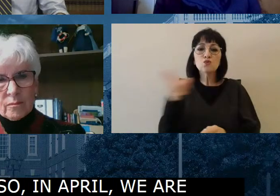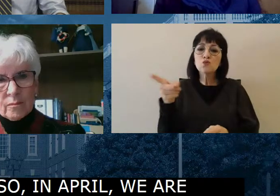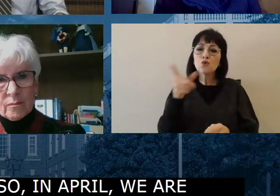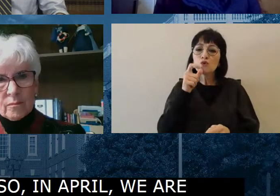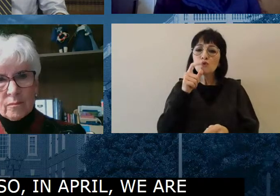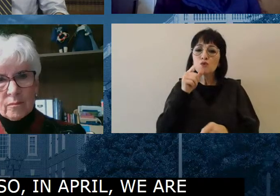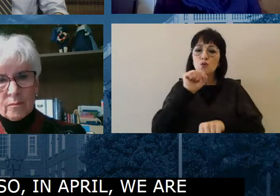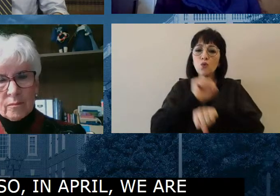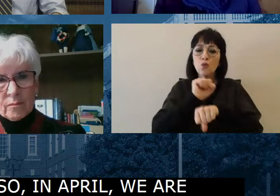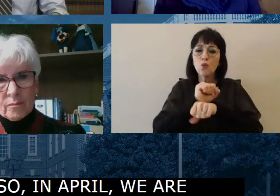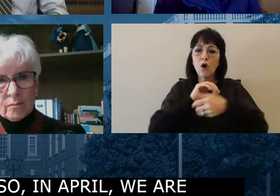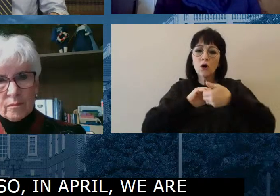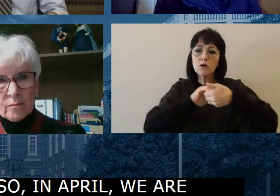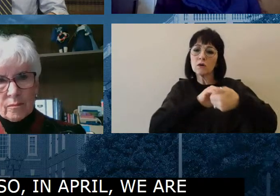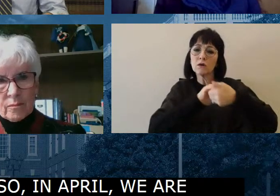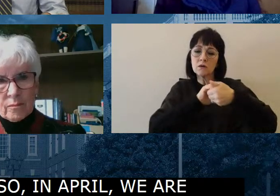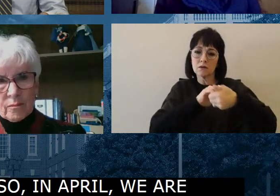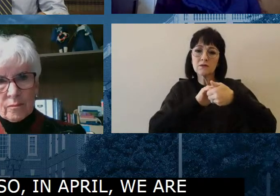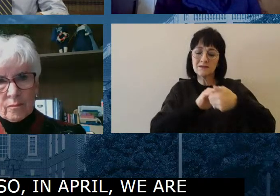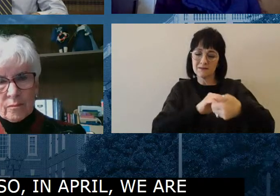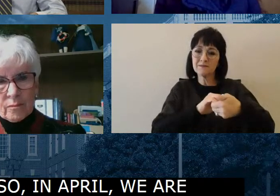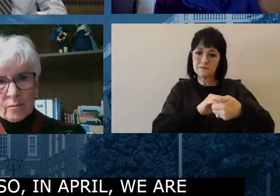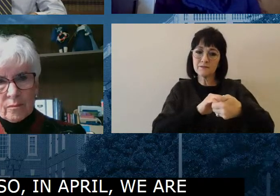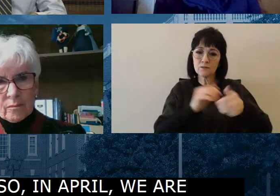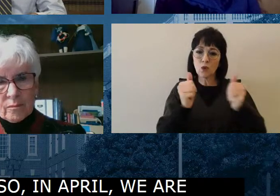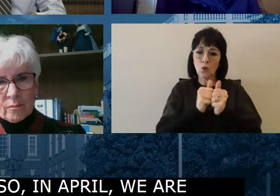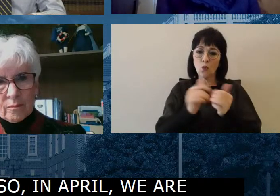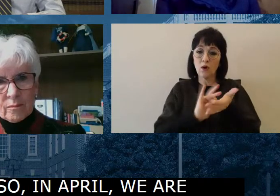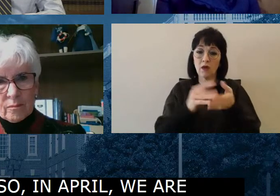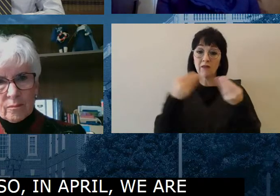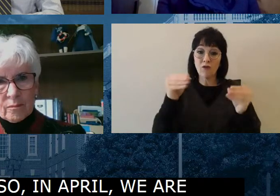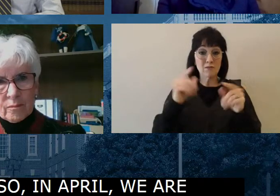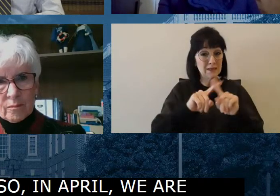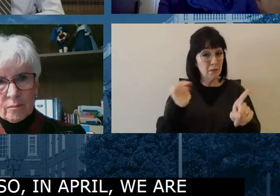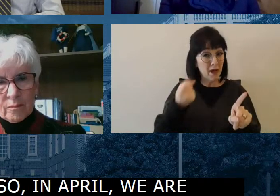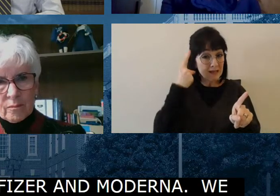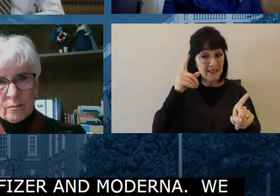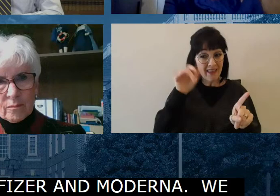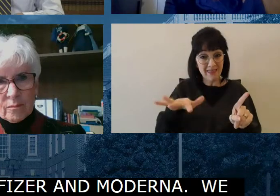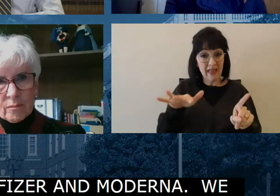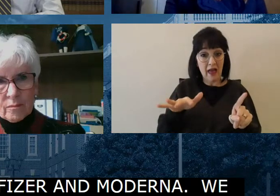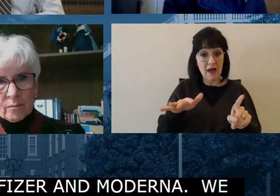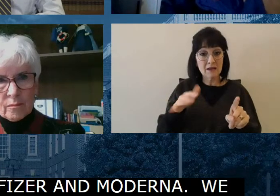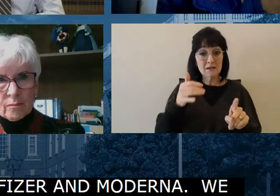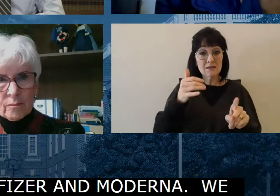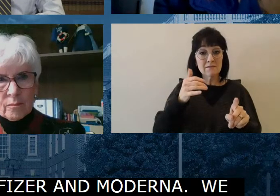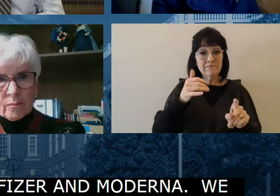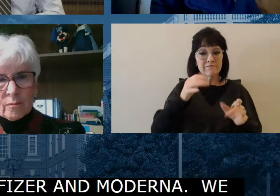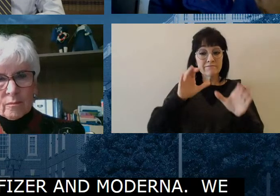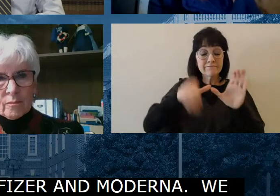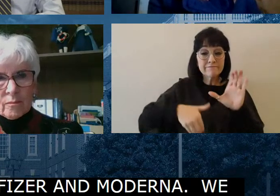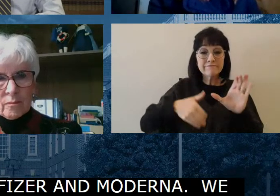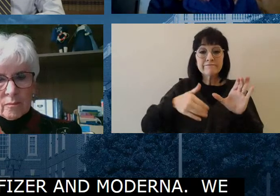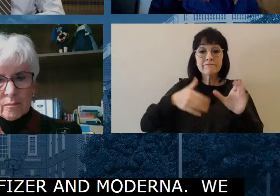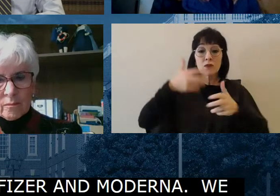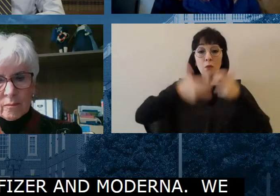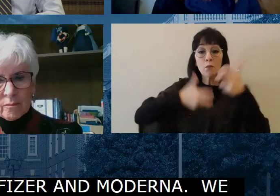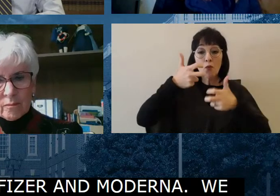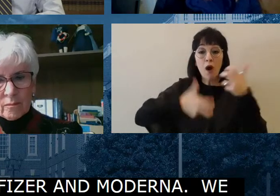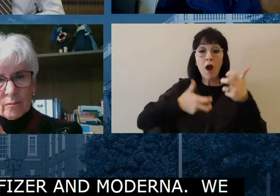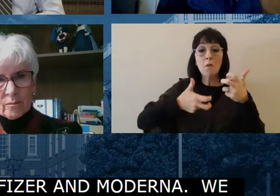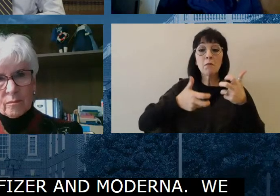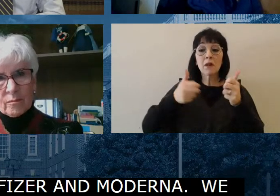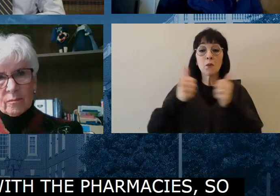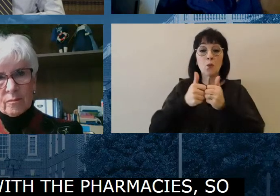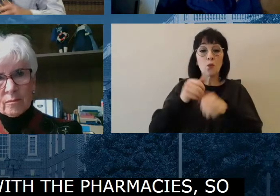that data glitch fixed with the pharmacies. And so to those of you who are involved in that, thanks for your efforts, and we need